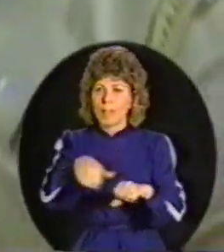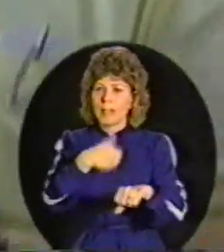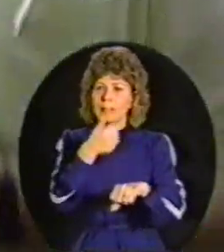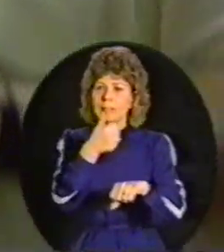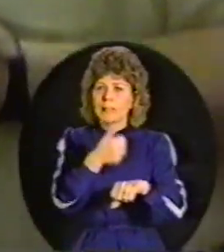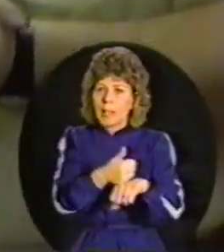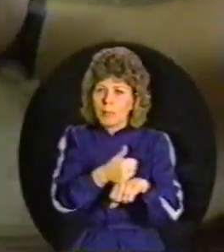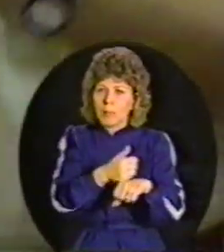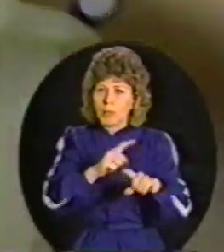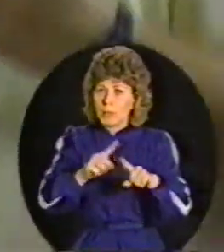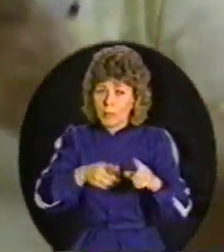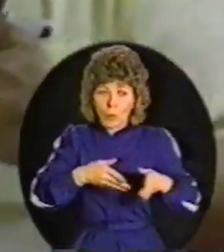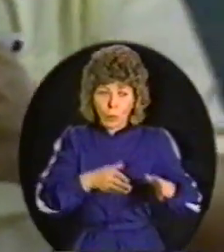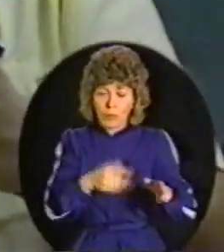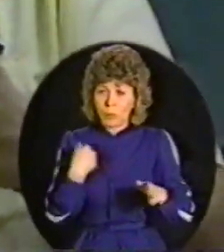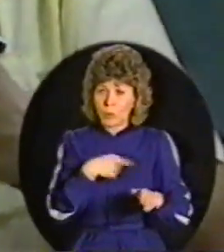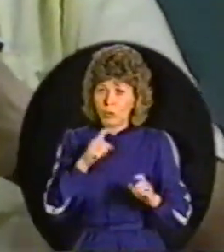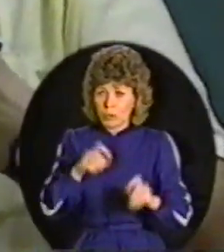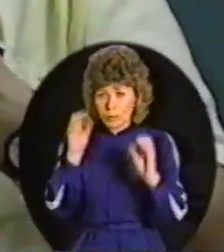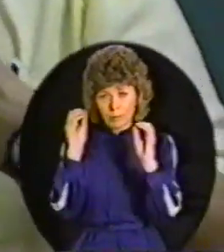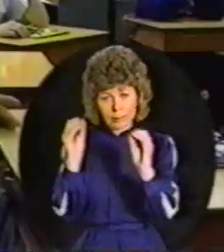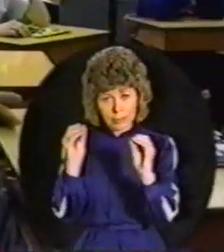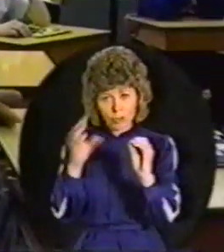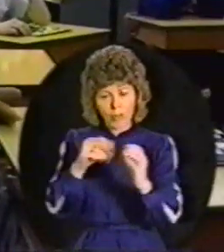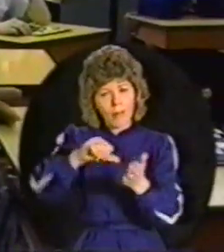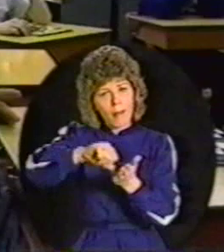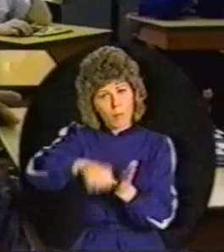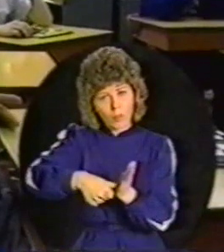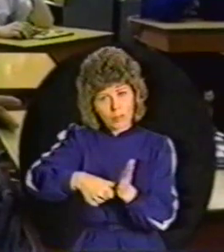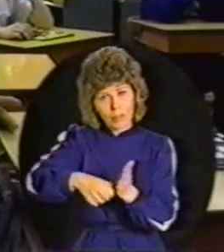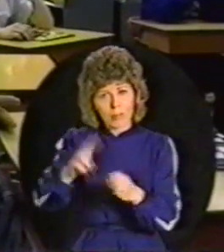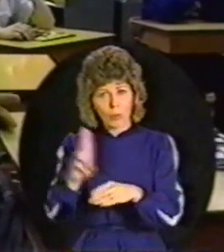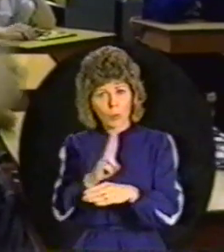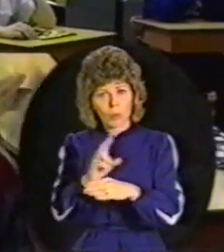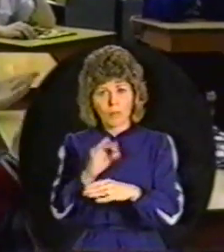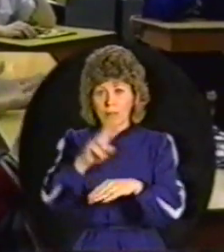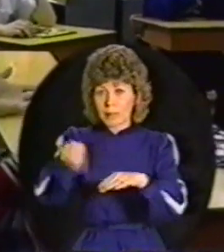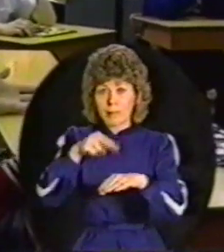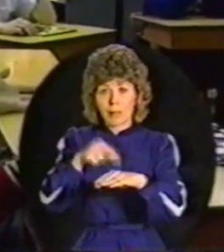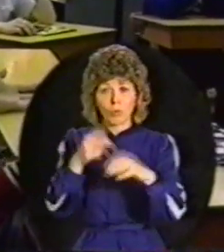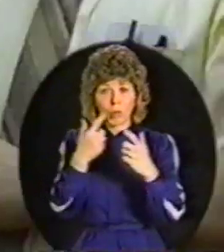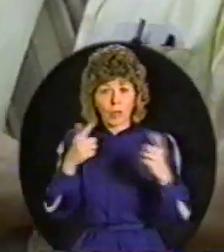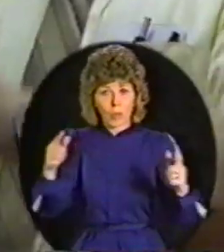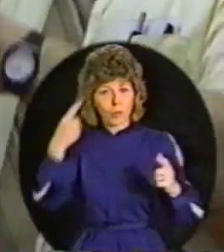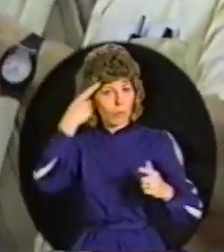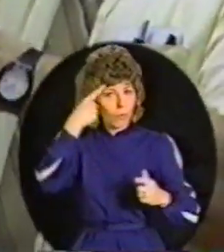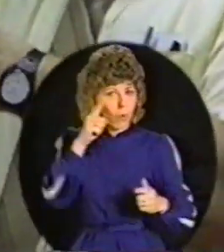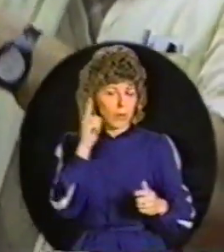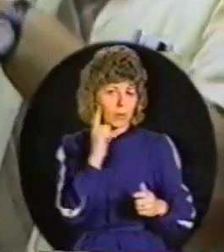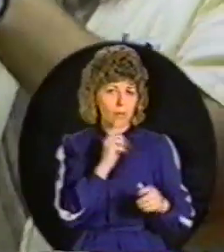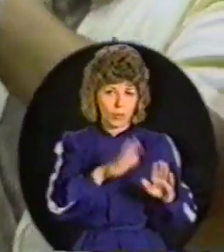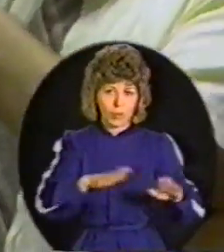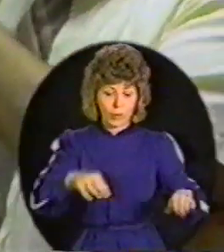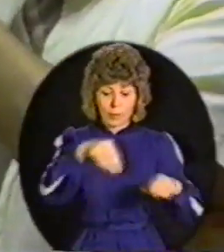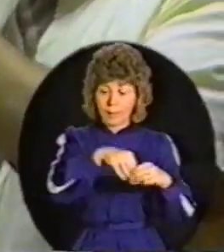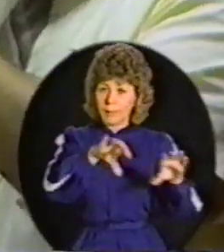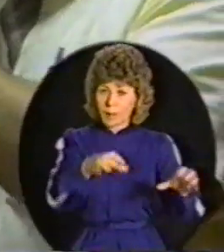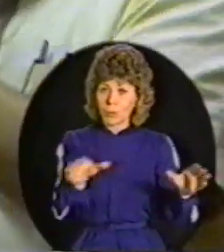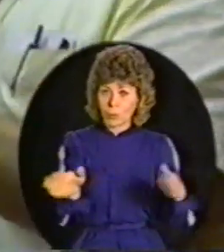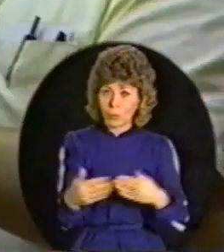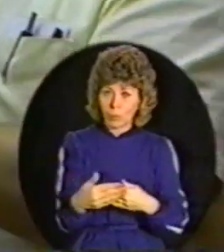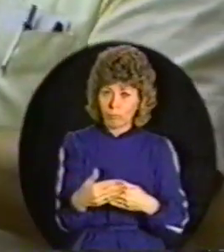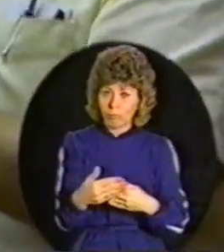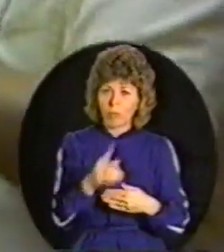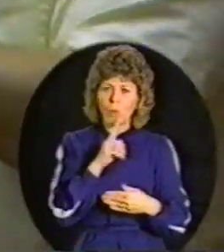Really establish the ways we should be teaching, emphasize the use of a natural language for deaf